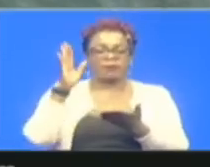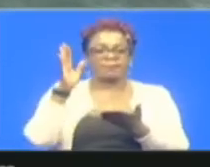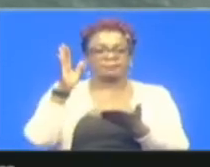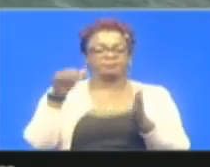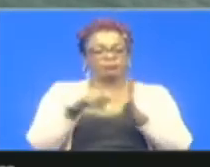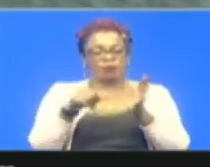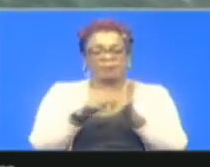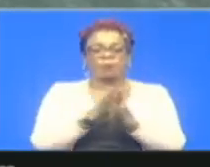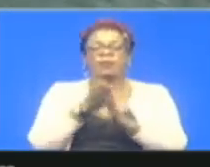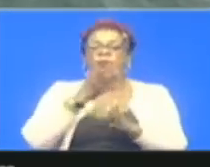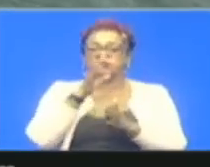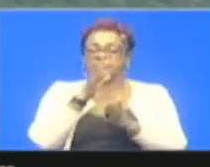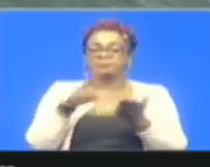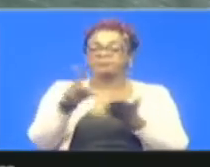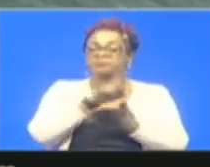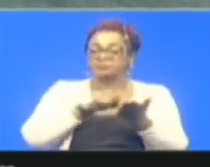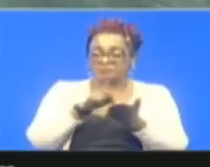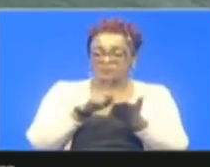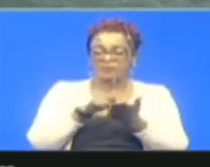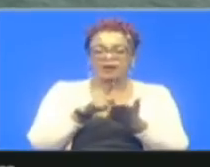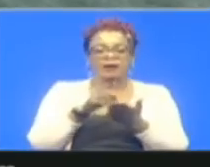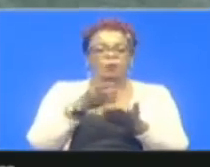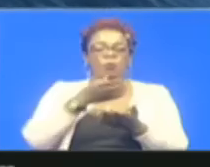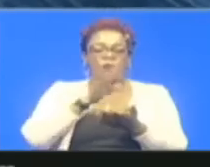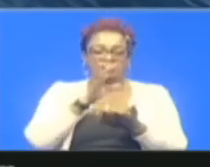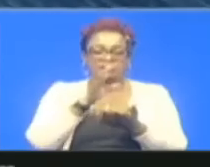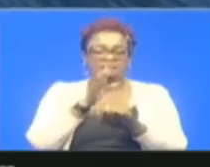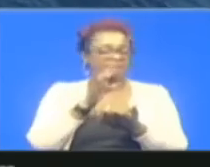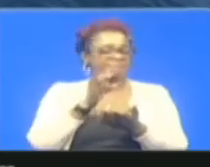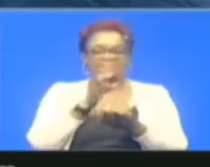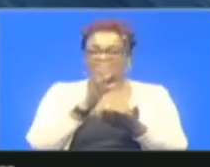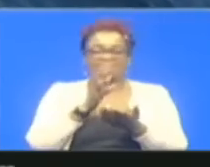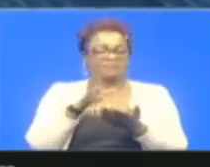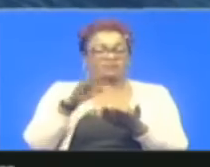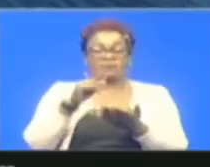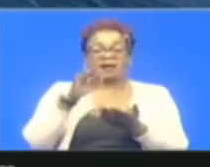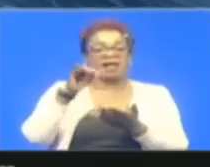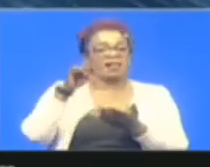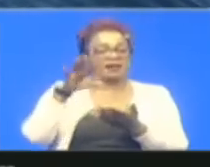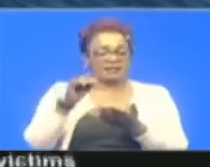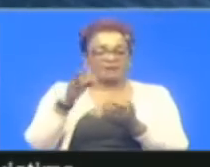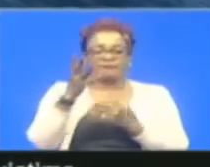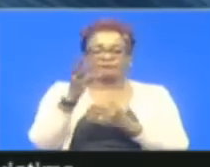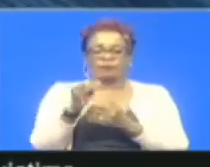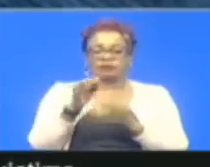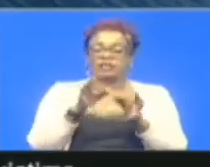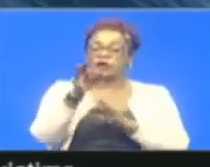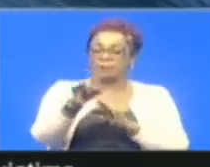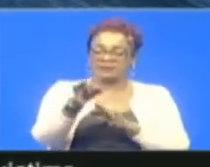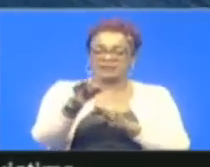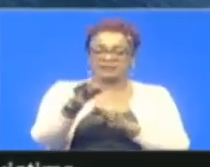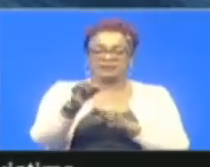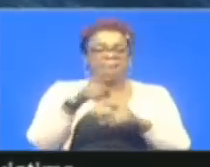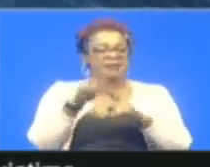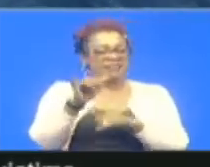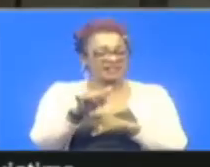the locals here, the value of a drop of water is an entire boat ride from Lamu Island, 40 kilometers away. But even that is not